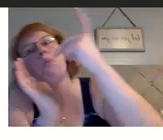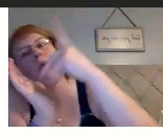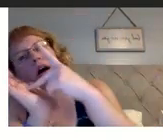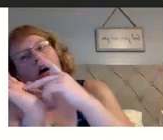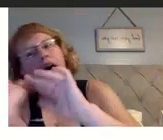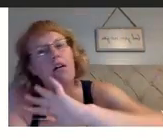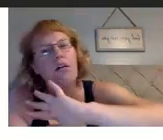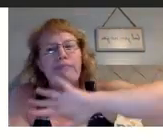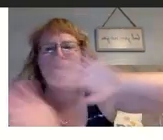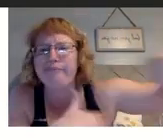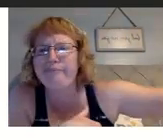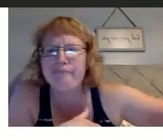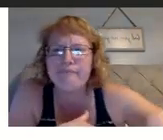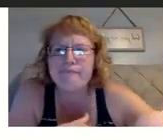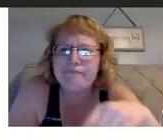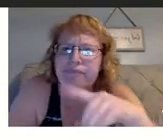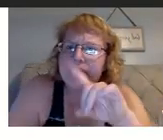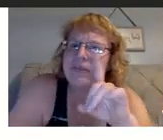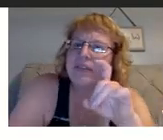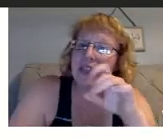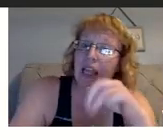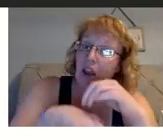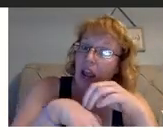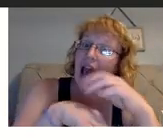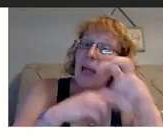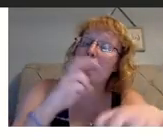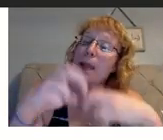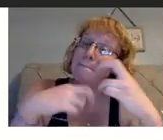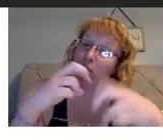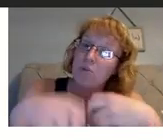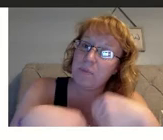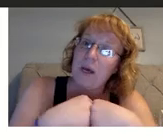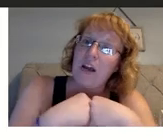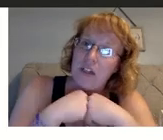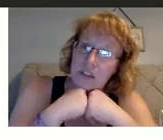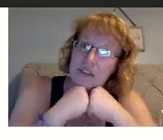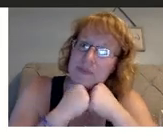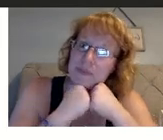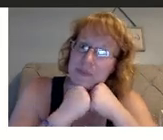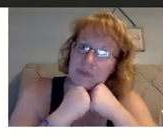Okay, so we're there at the amusement park.